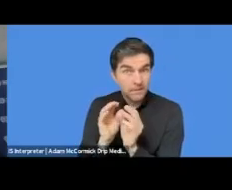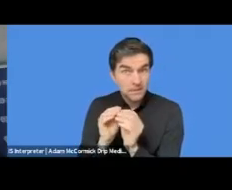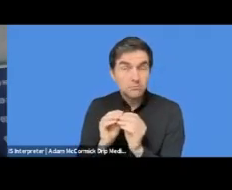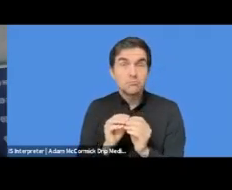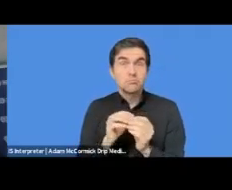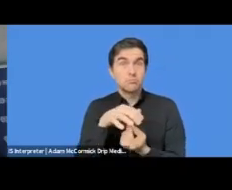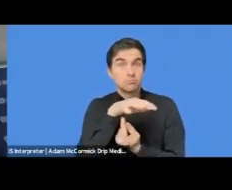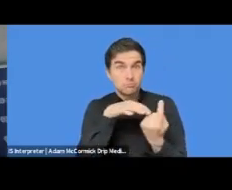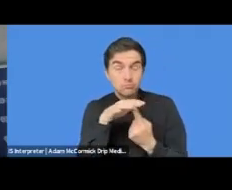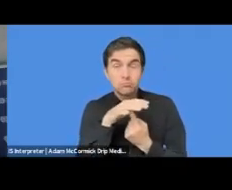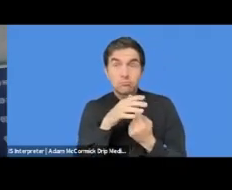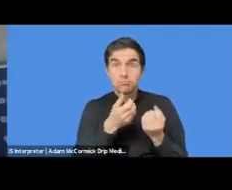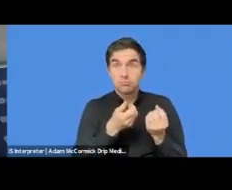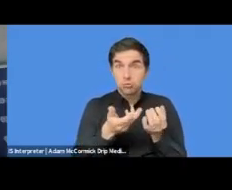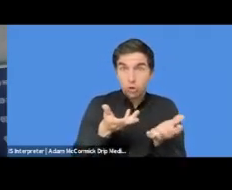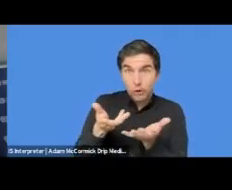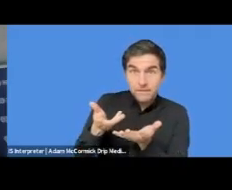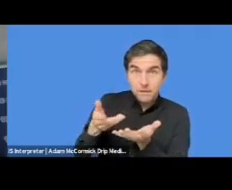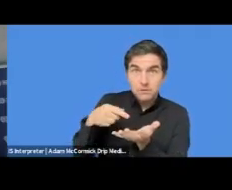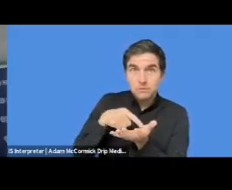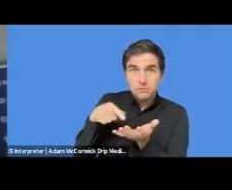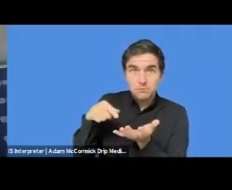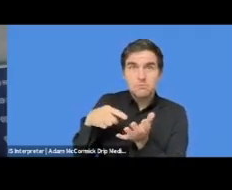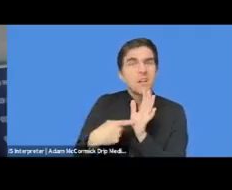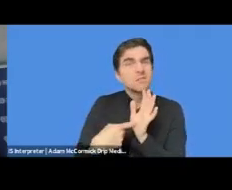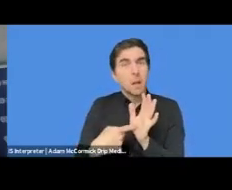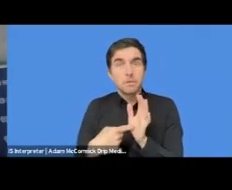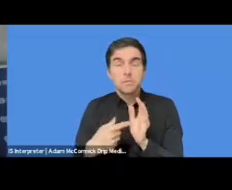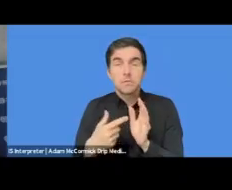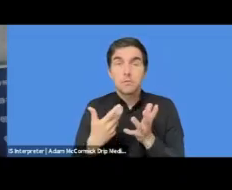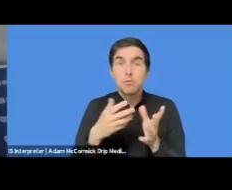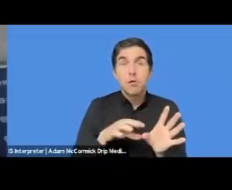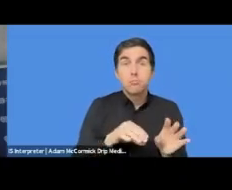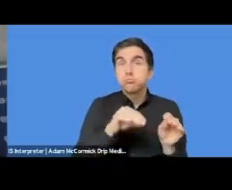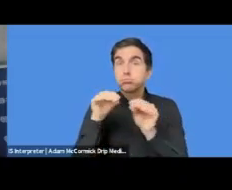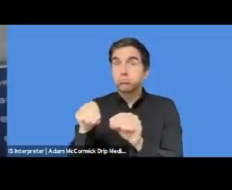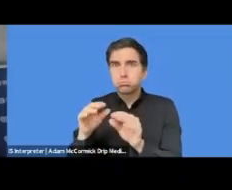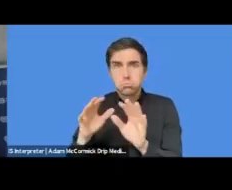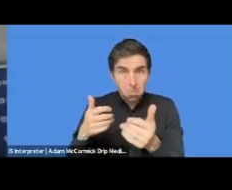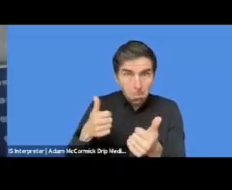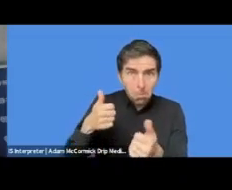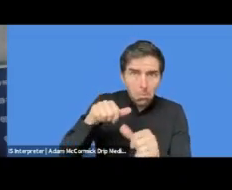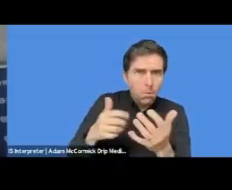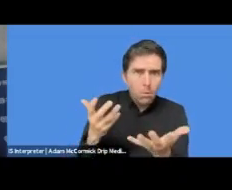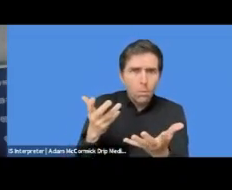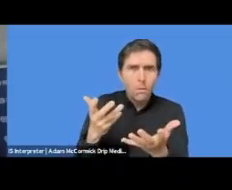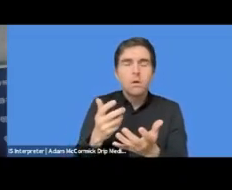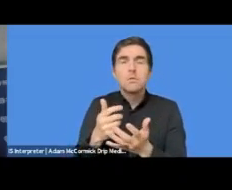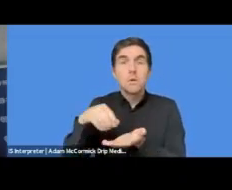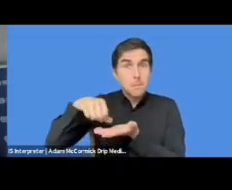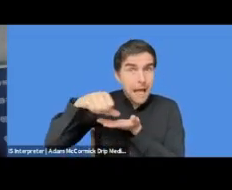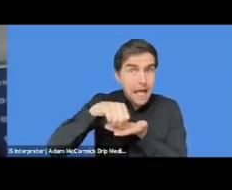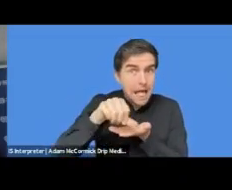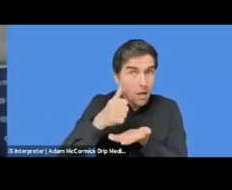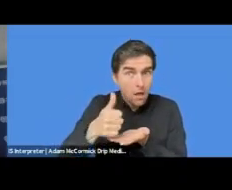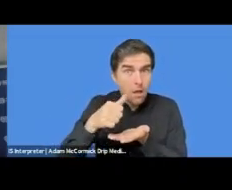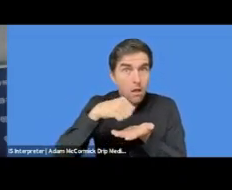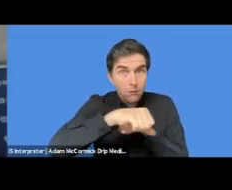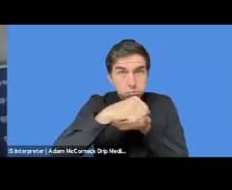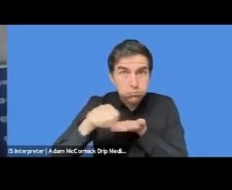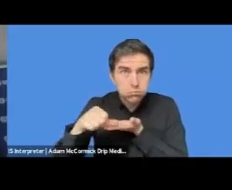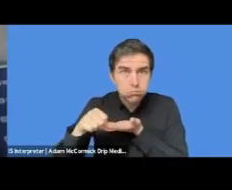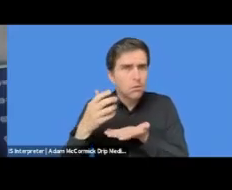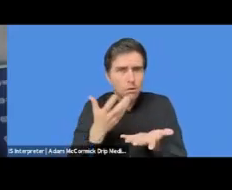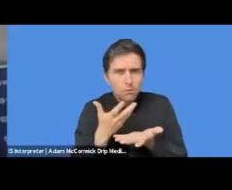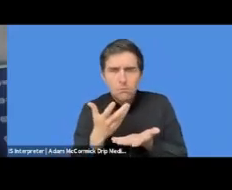transfers delivered, also the payment systems that are in place. We also looked at coordination, where we're able